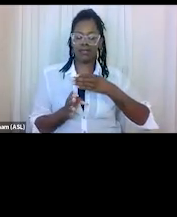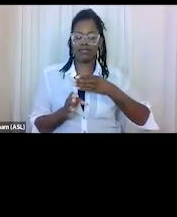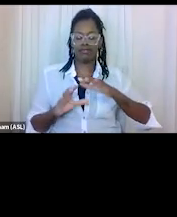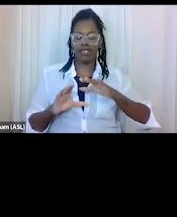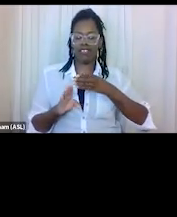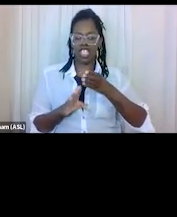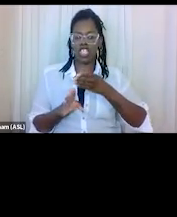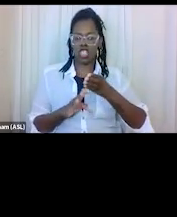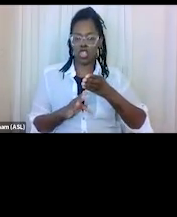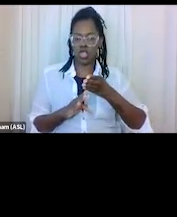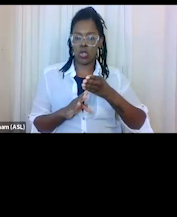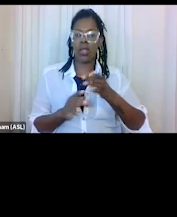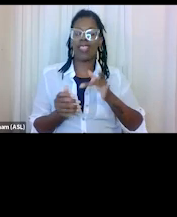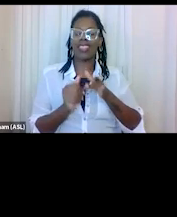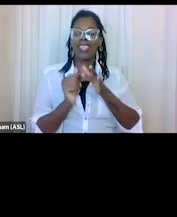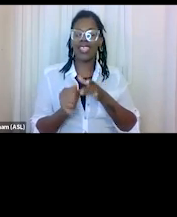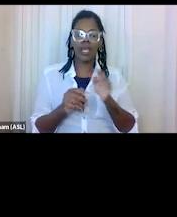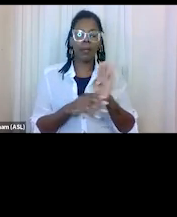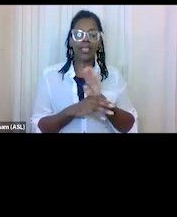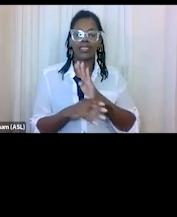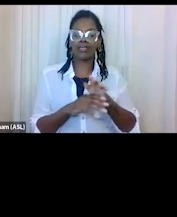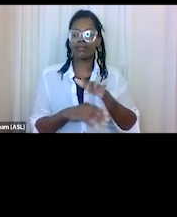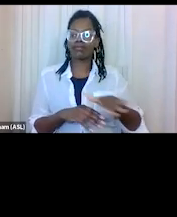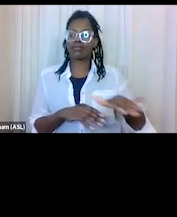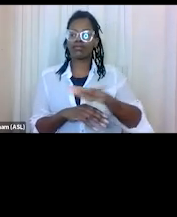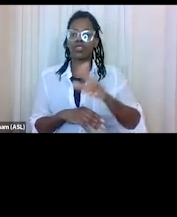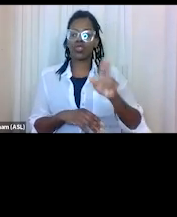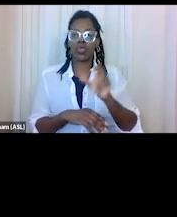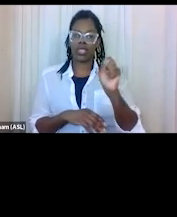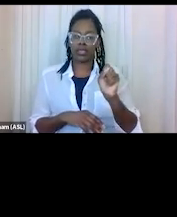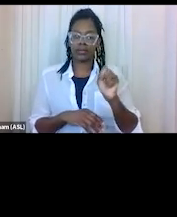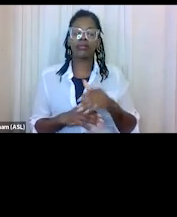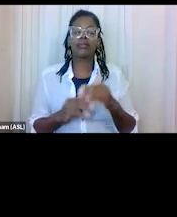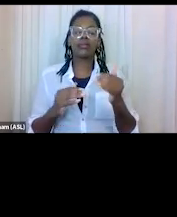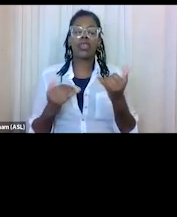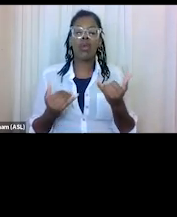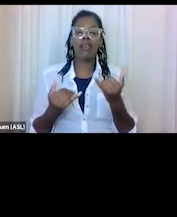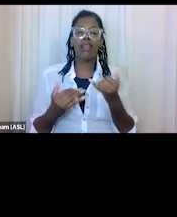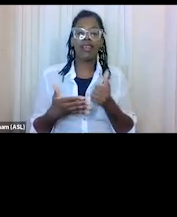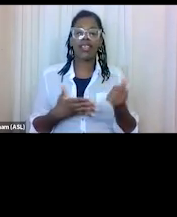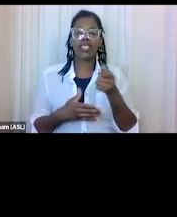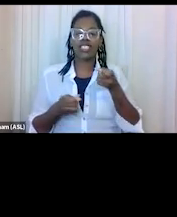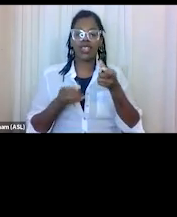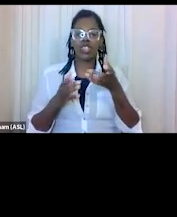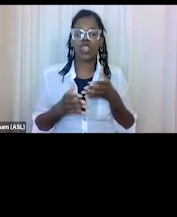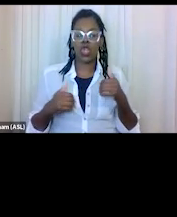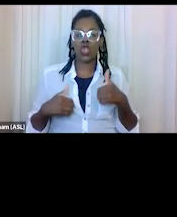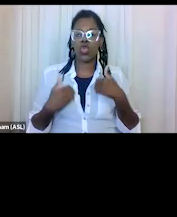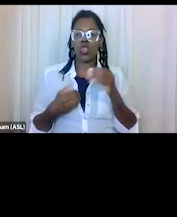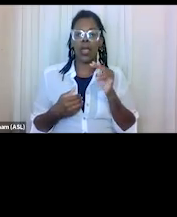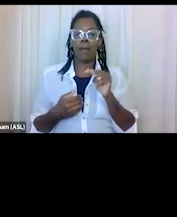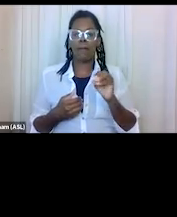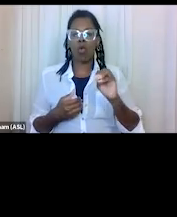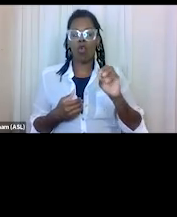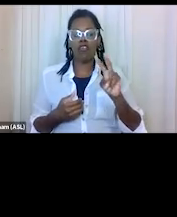using trauma-informed and intersectionality-based frameworks. Currently, they are the executive director of Youth Move